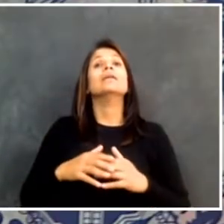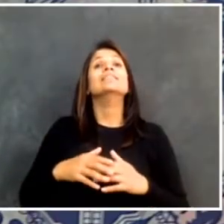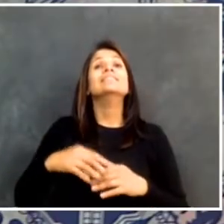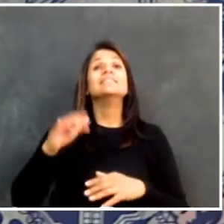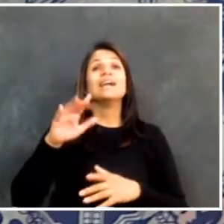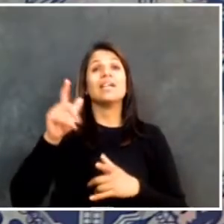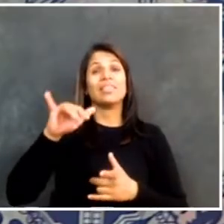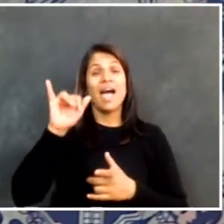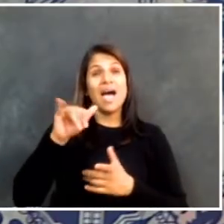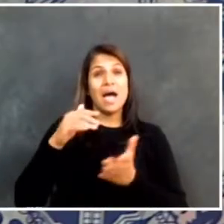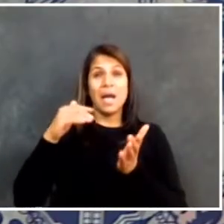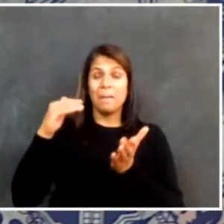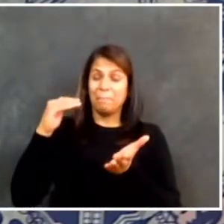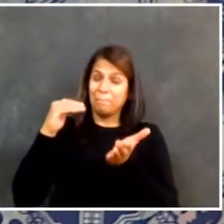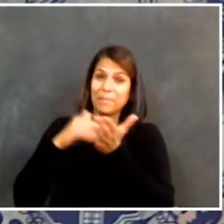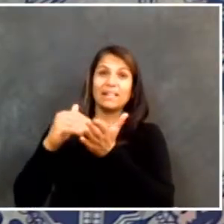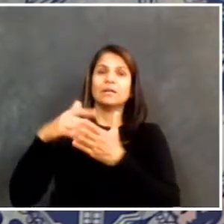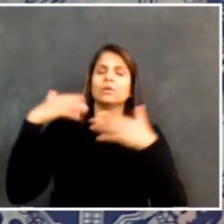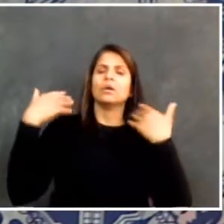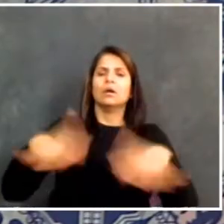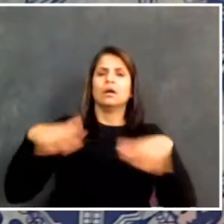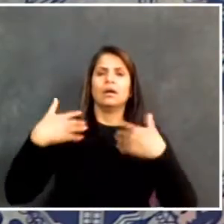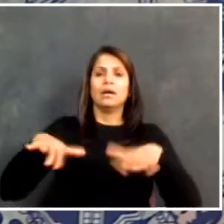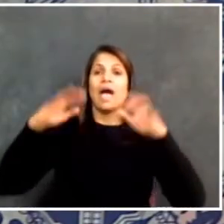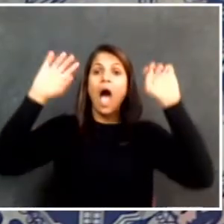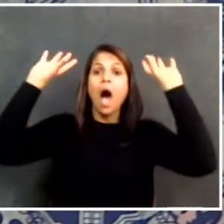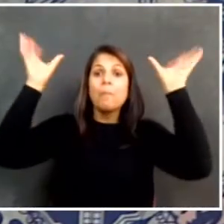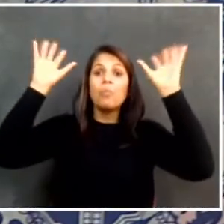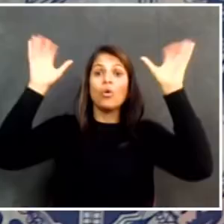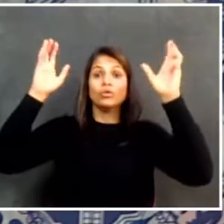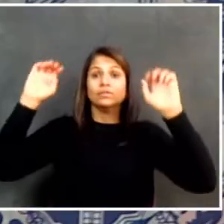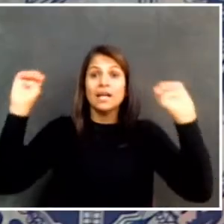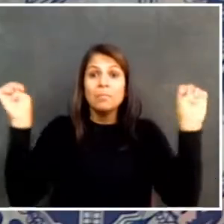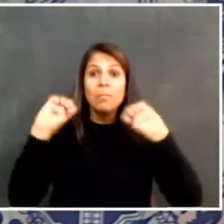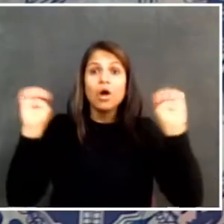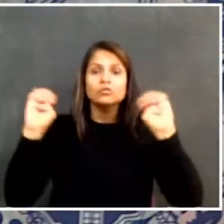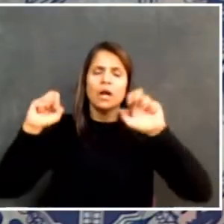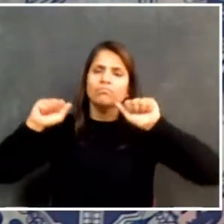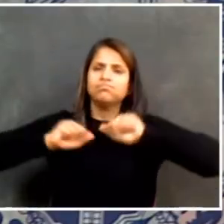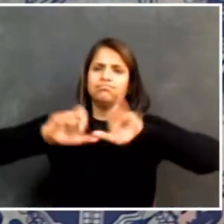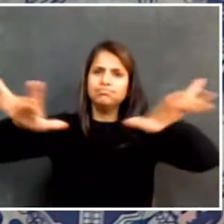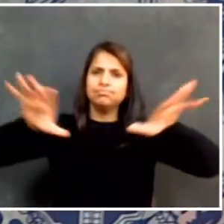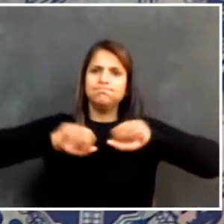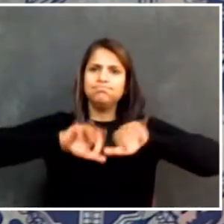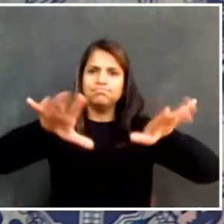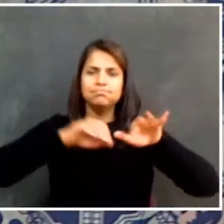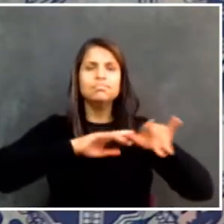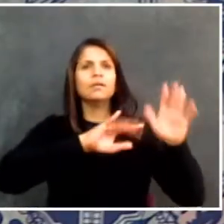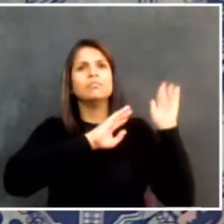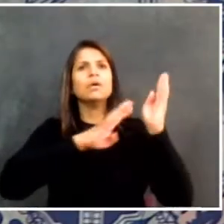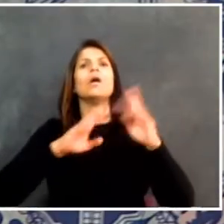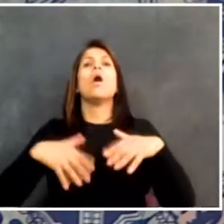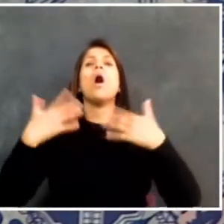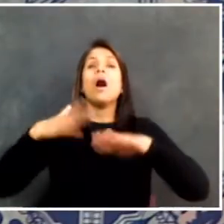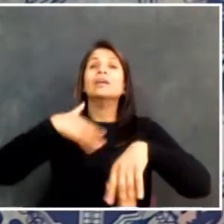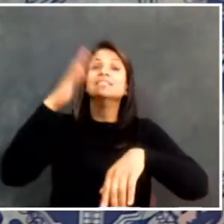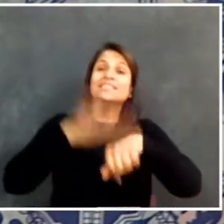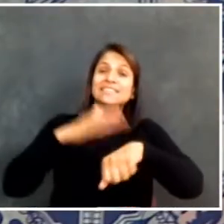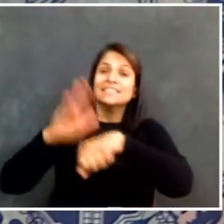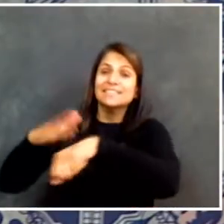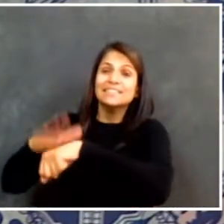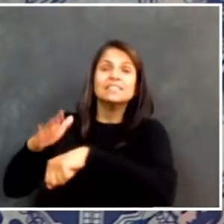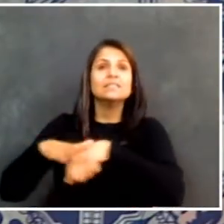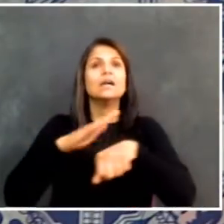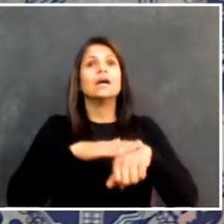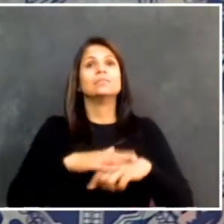tough. Be ready for May to be tough too. We just have to keep understanding that. Even if we see some improvement, even if we see